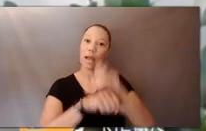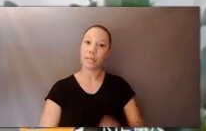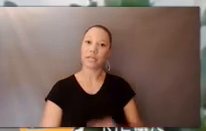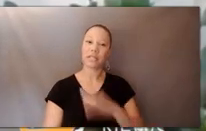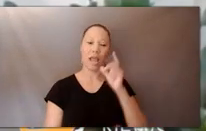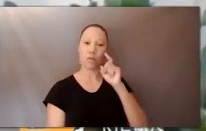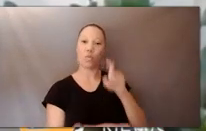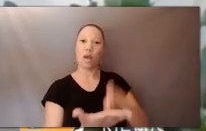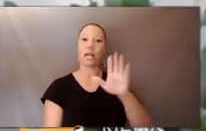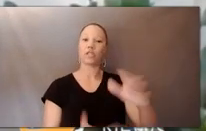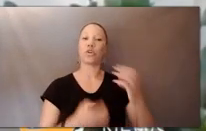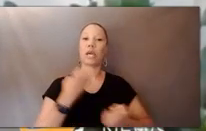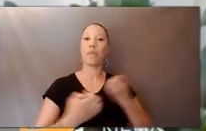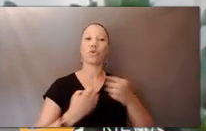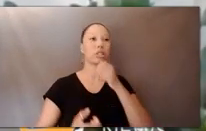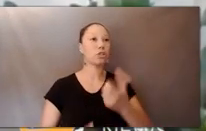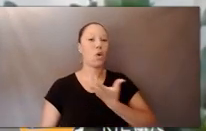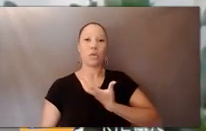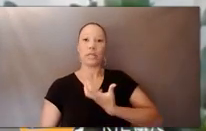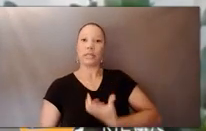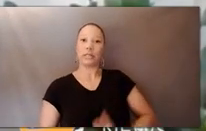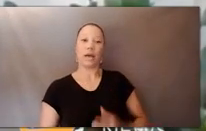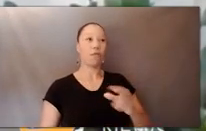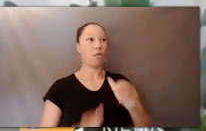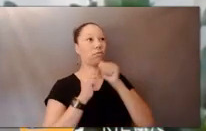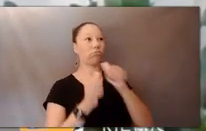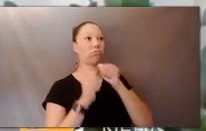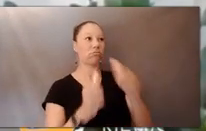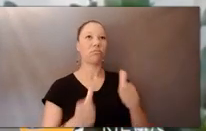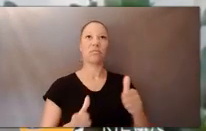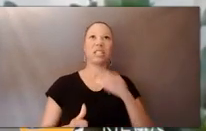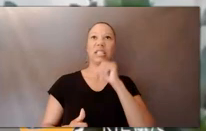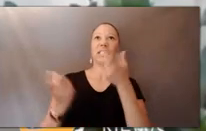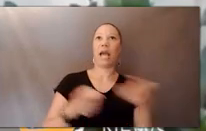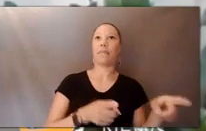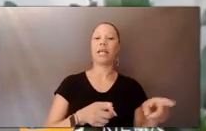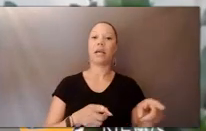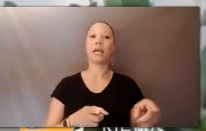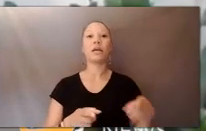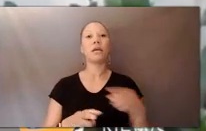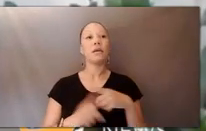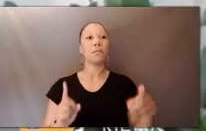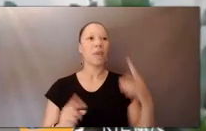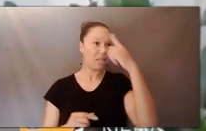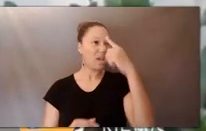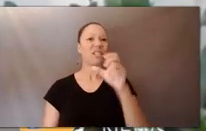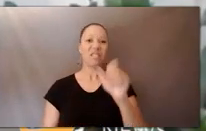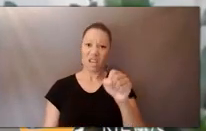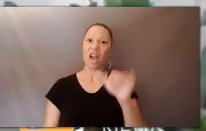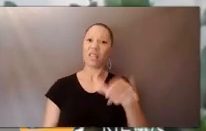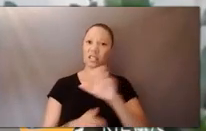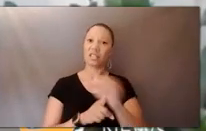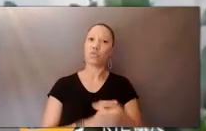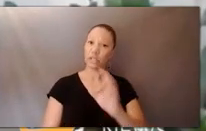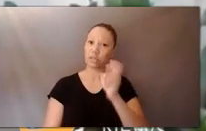your emotions. Instead of stuffing or trying to say, okay, this isn't happening, go ahead and say, yeah, this is hard. And,